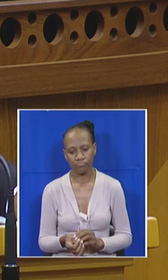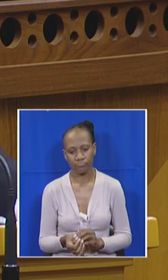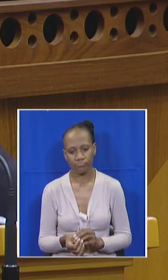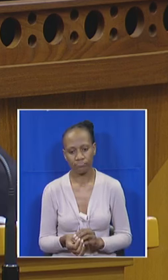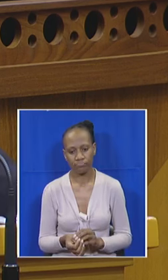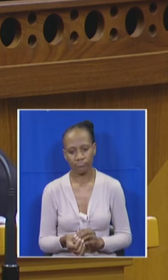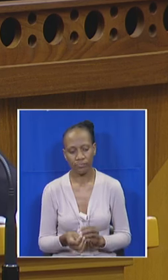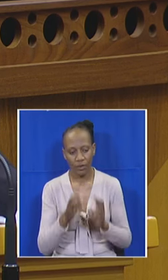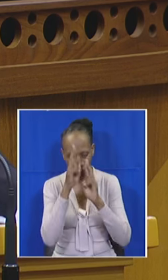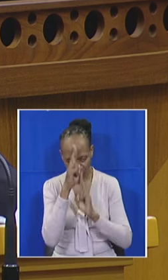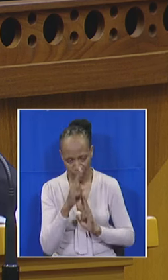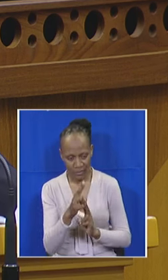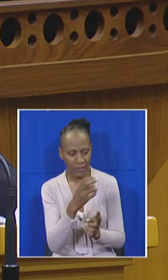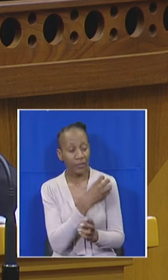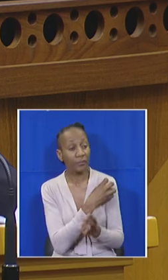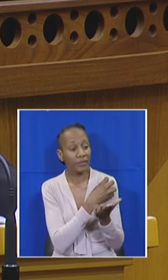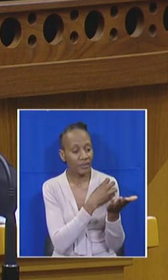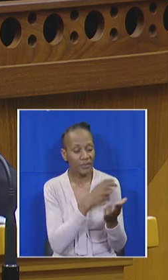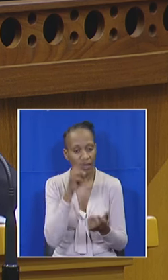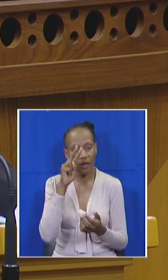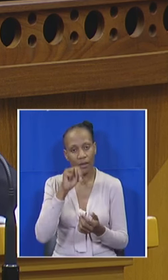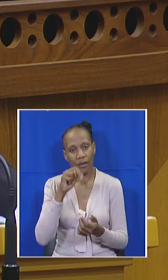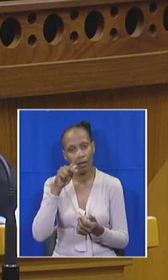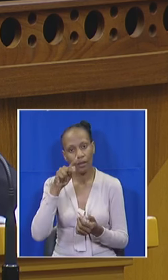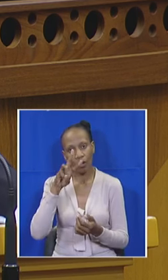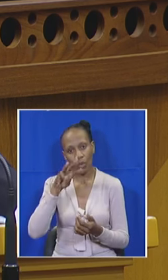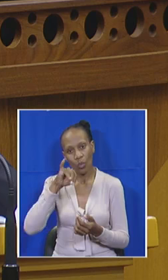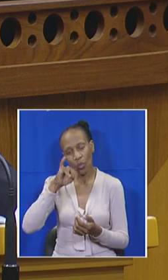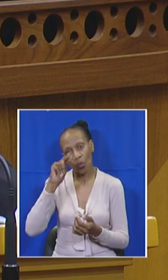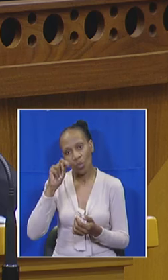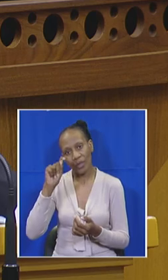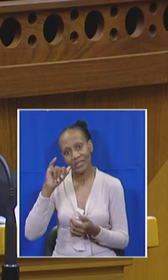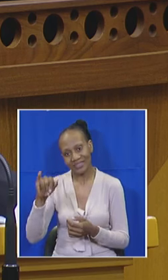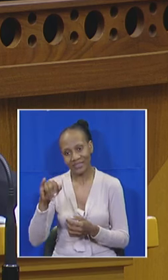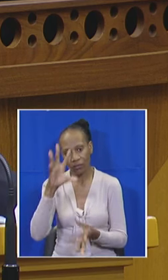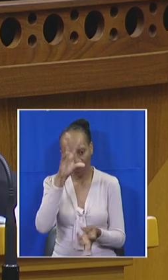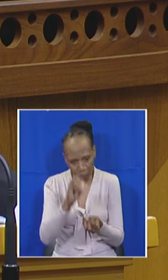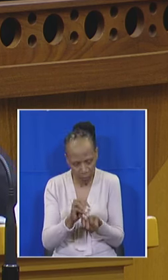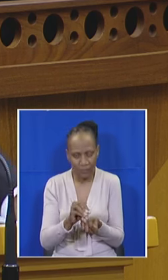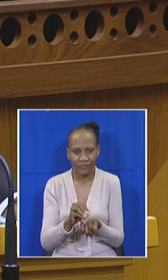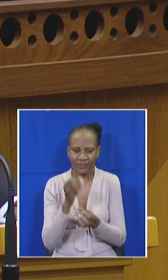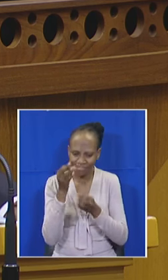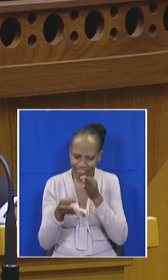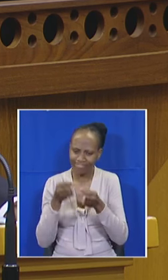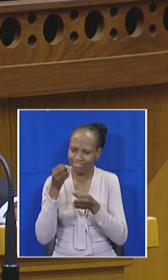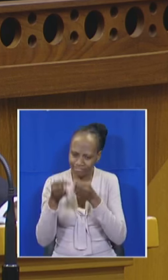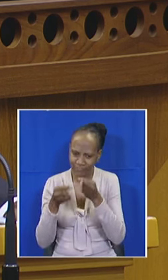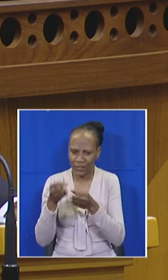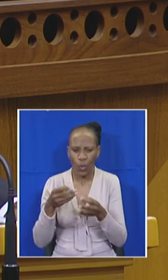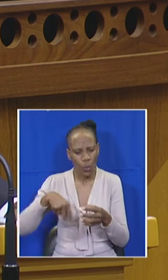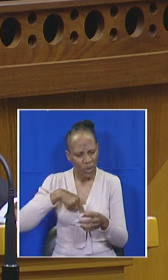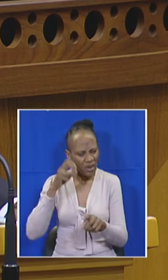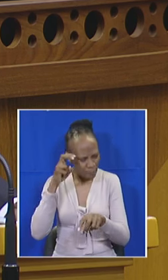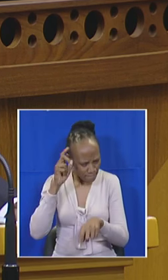Honorable Minister Quinty summarized what needs to be